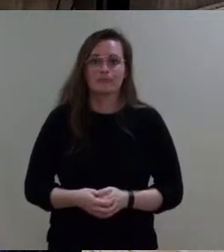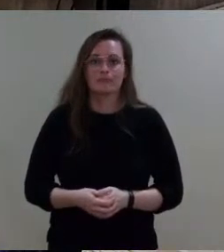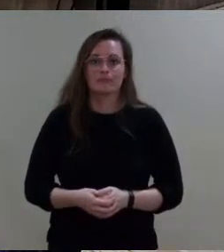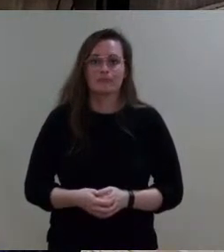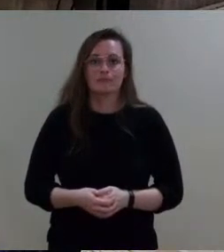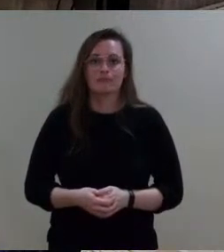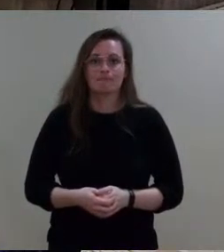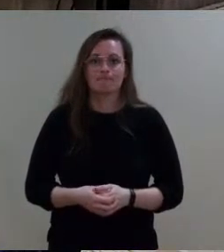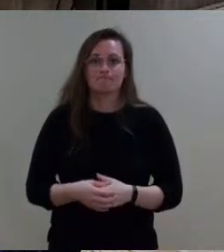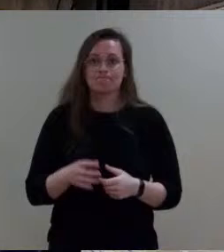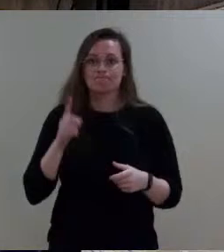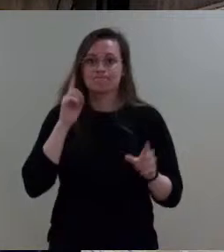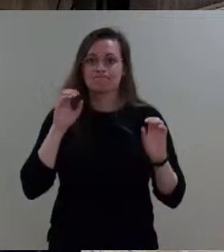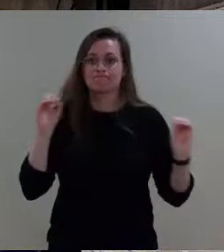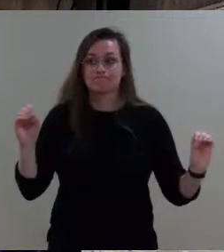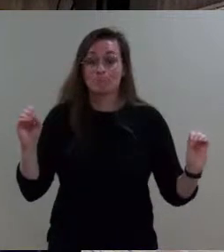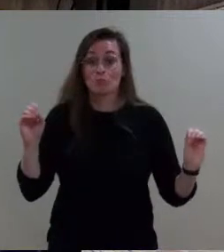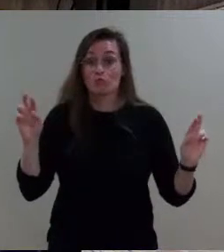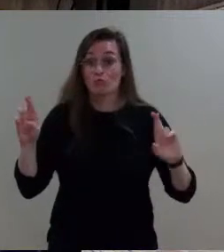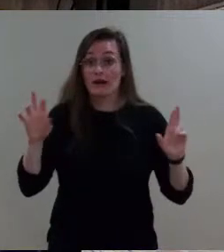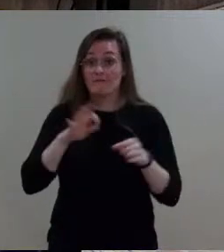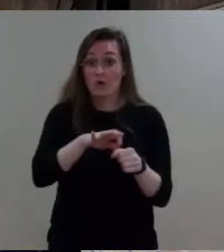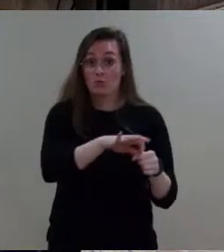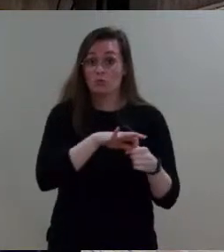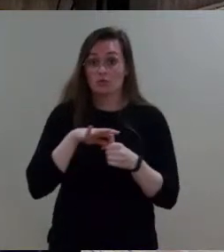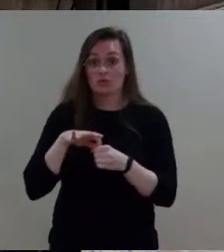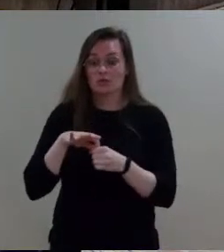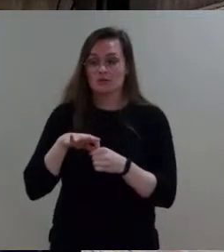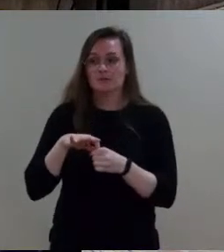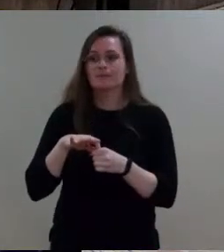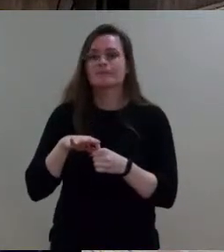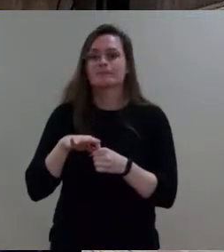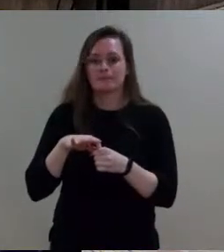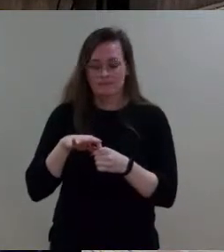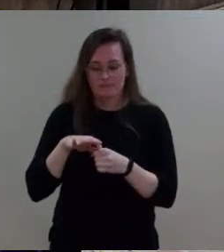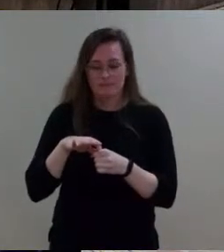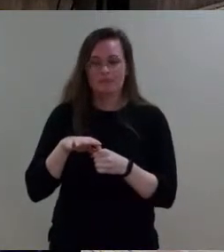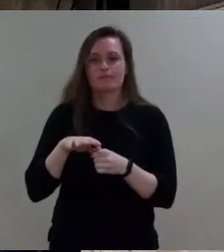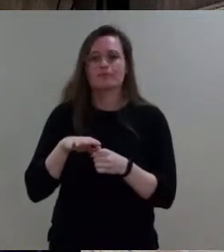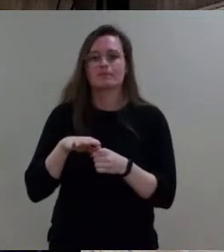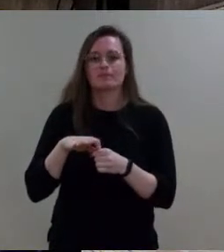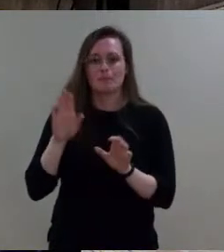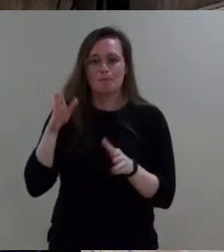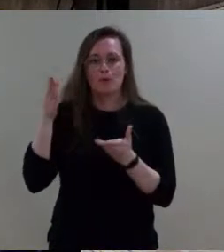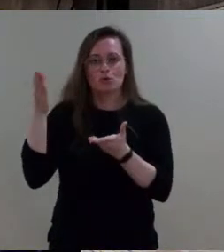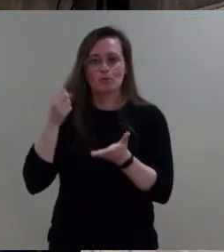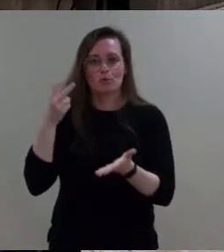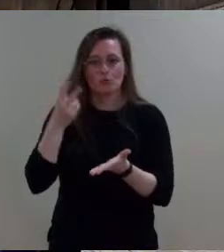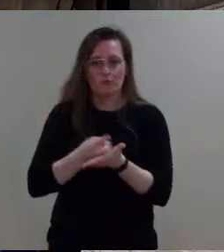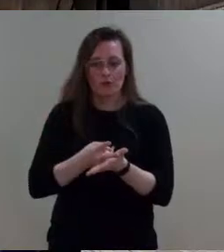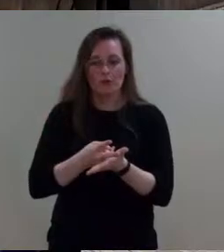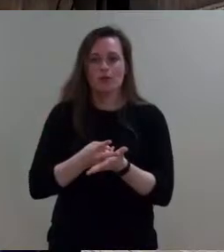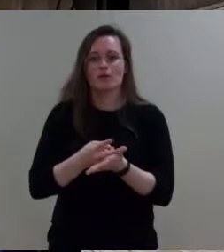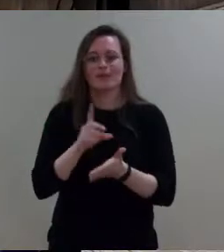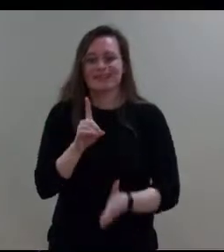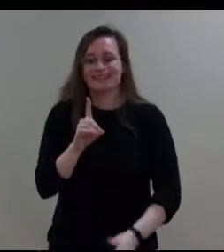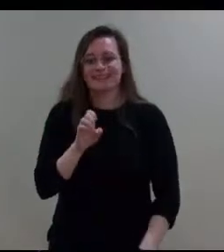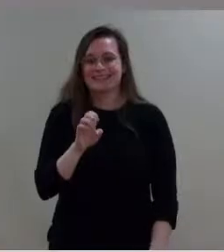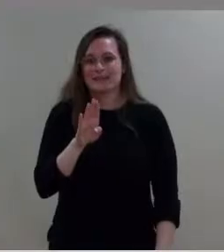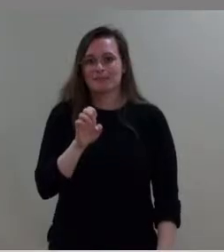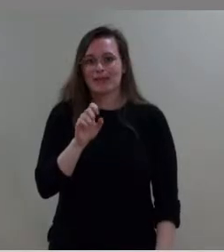There being no discussion, are you ready for the question? The question is on adoption of the motion to approve the debenture issuance as